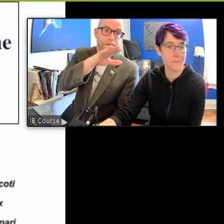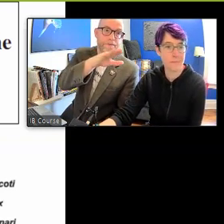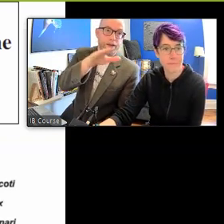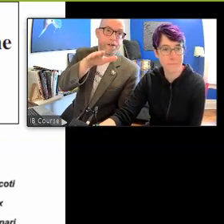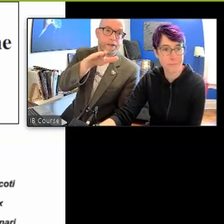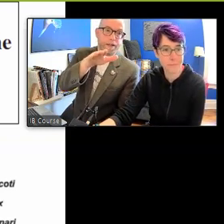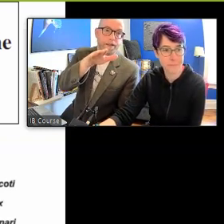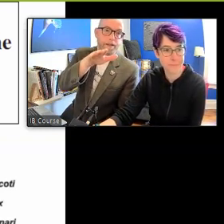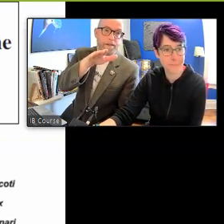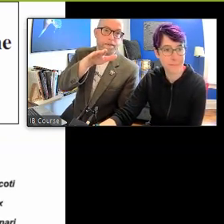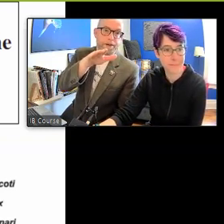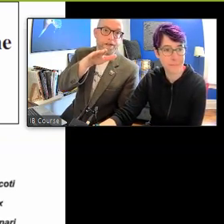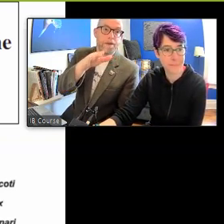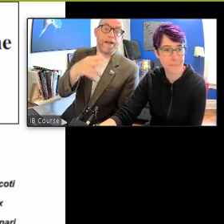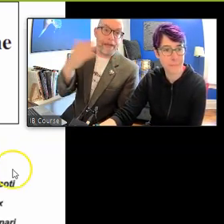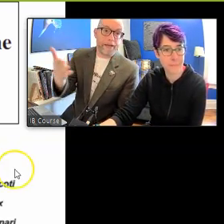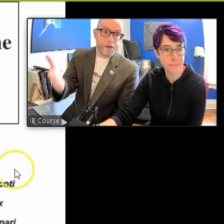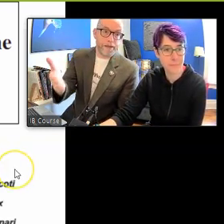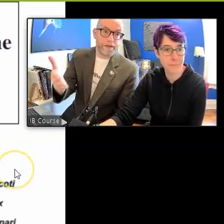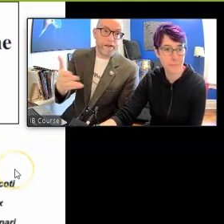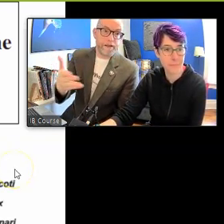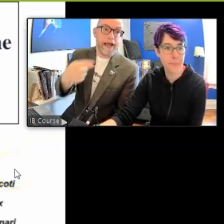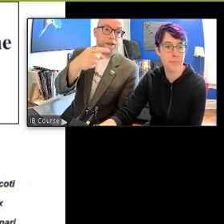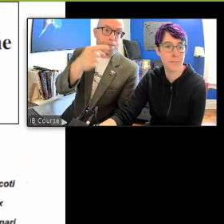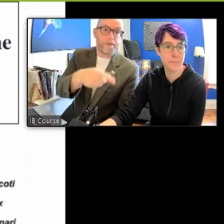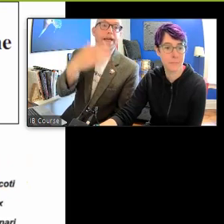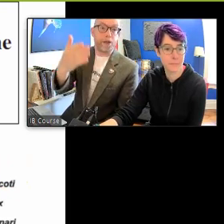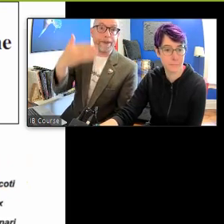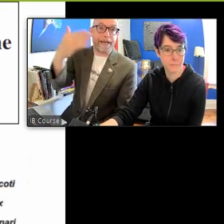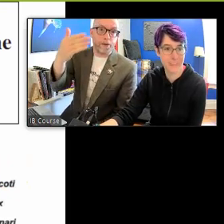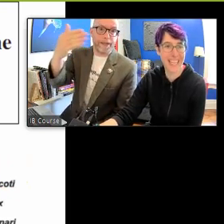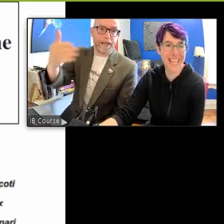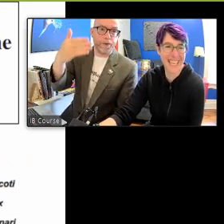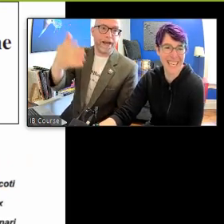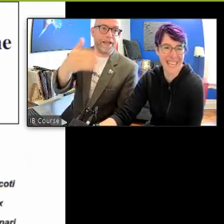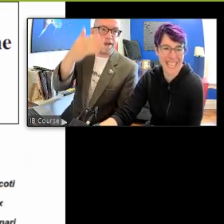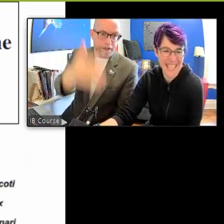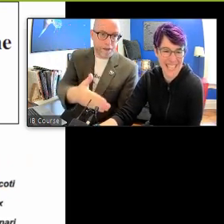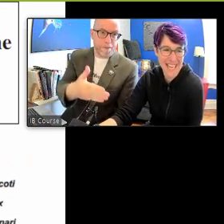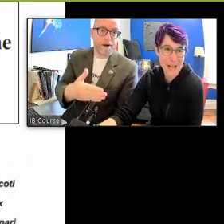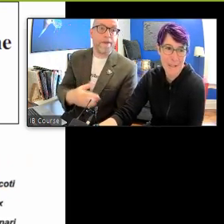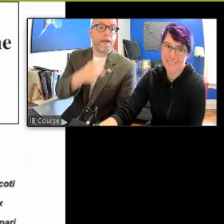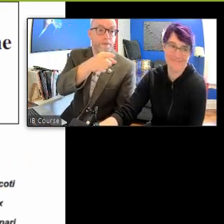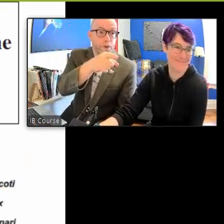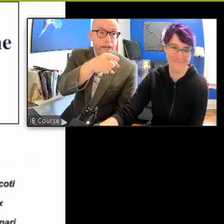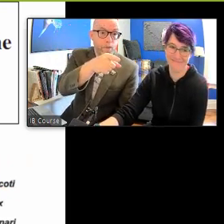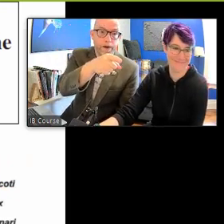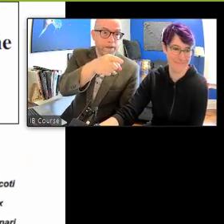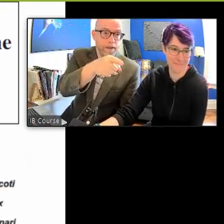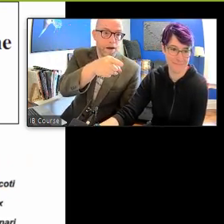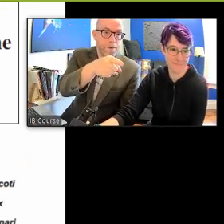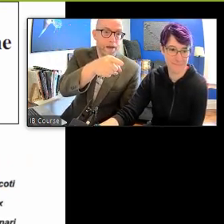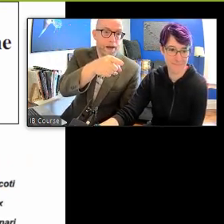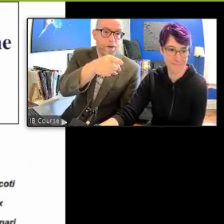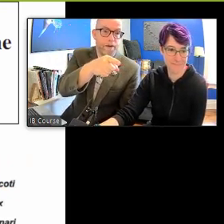the top, the phylogeny at the very top, they can do it. And the bot, they can do it, they can do it, they can do it. And into the bottom, even with that